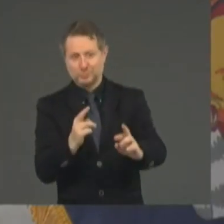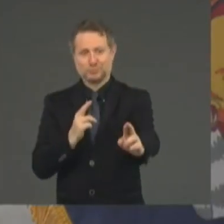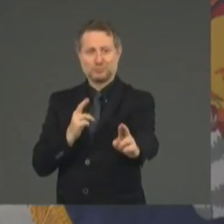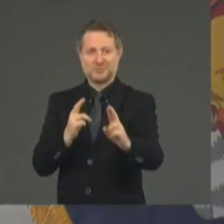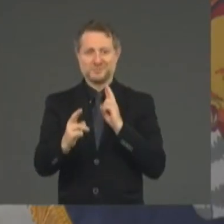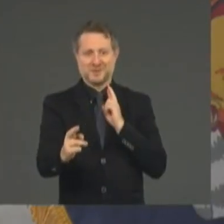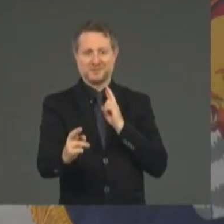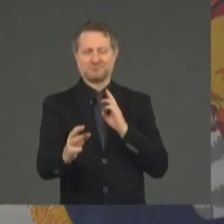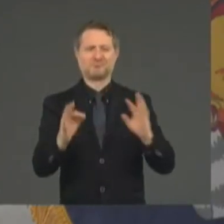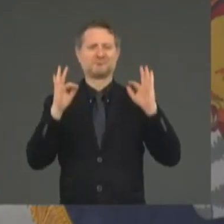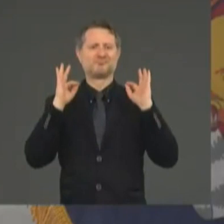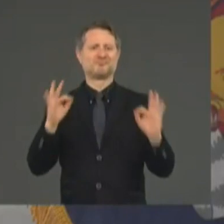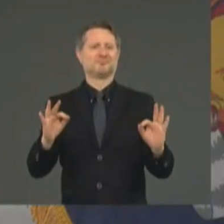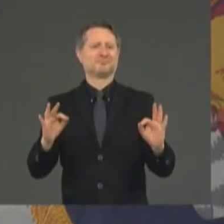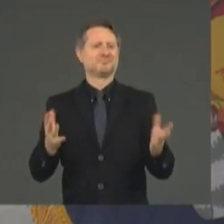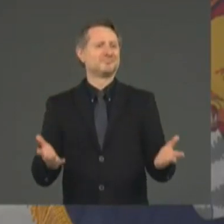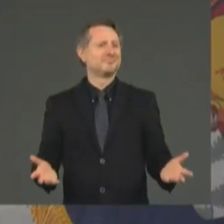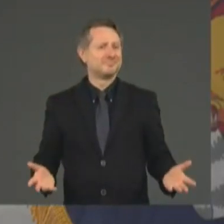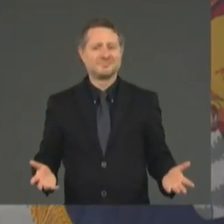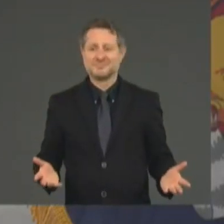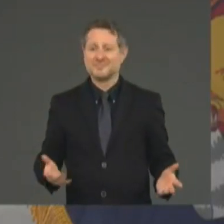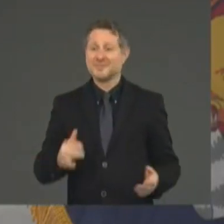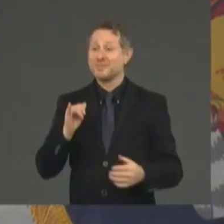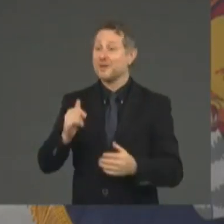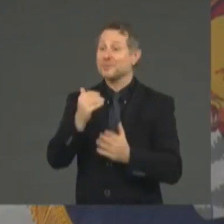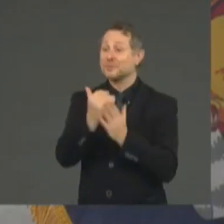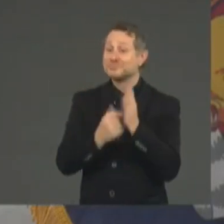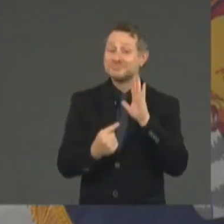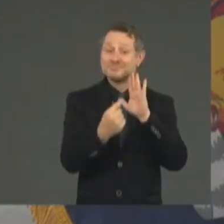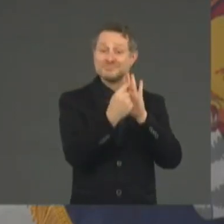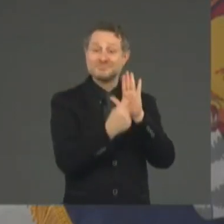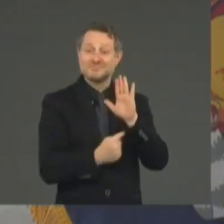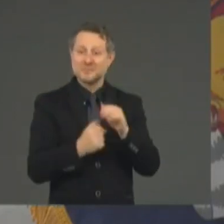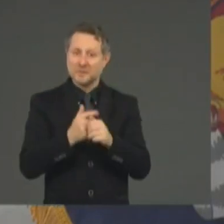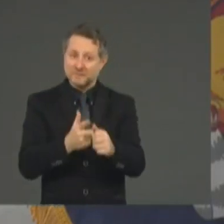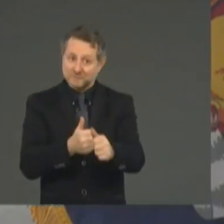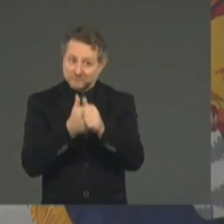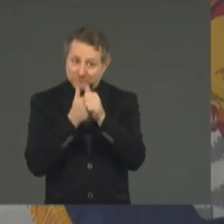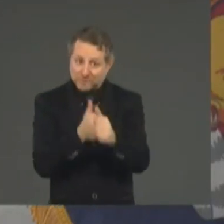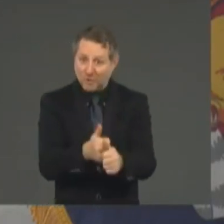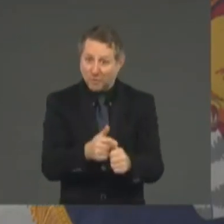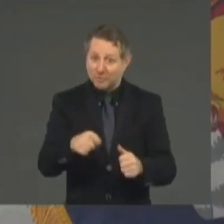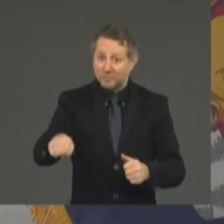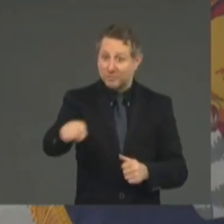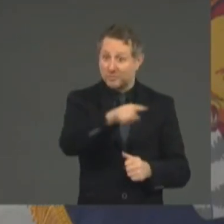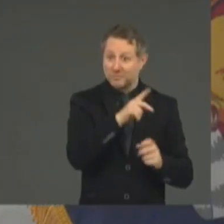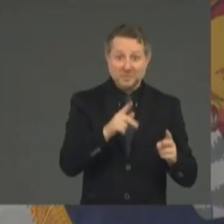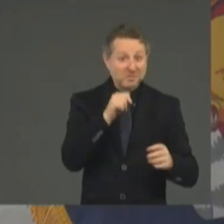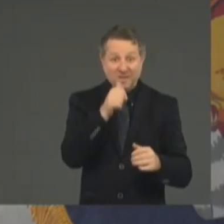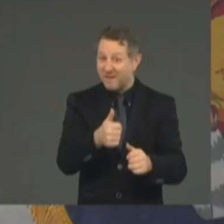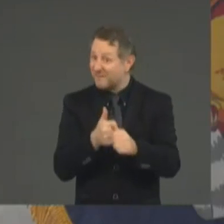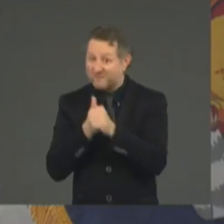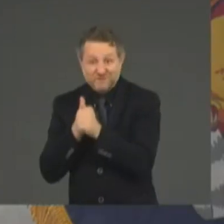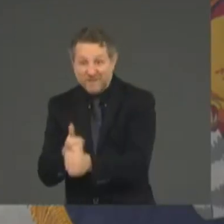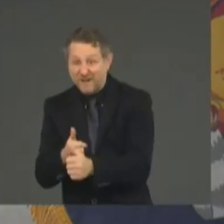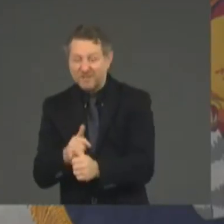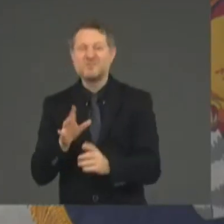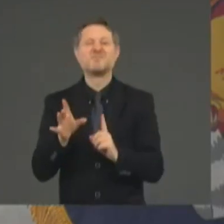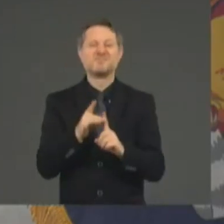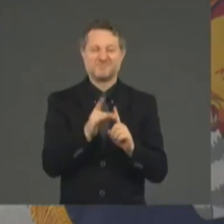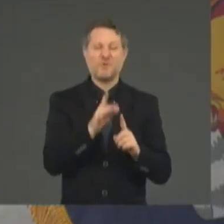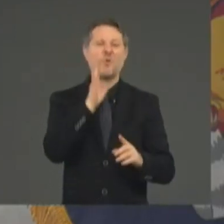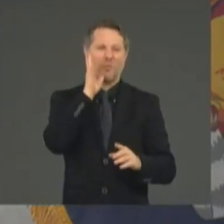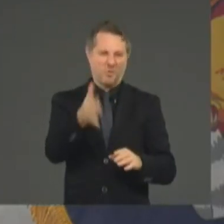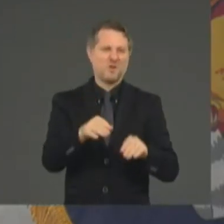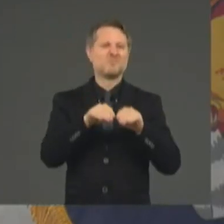me. How these rules are complied with, if they're not complied with, more people will get infected, the